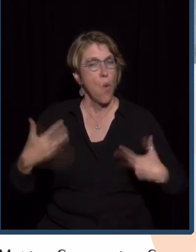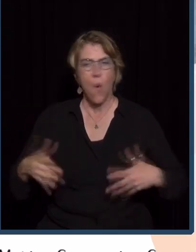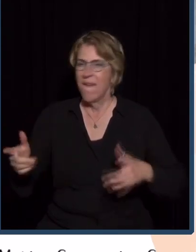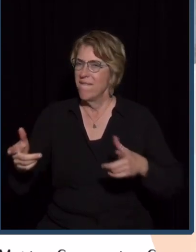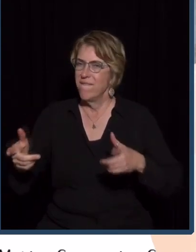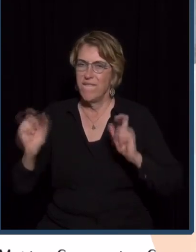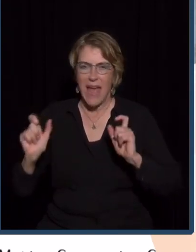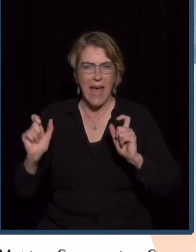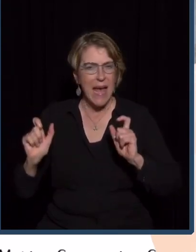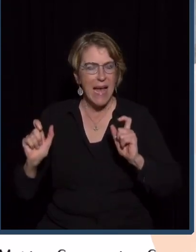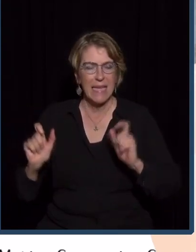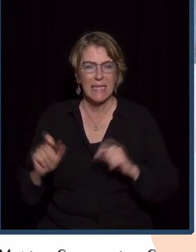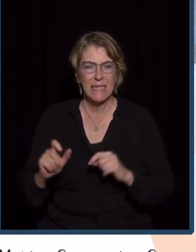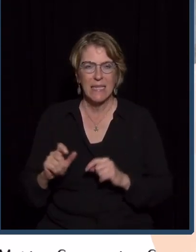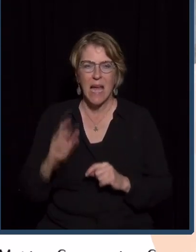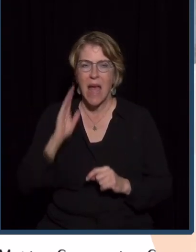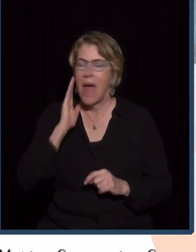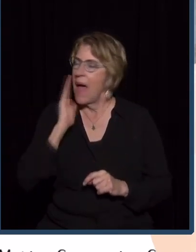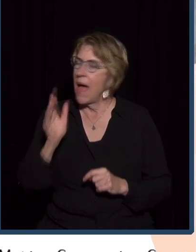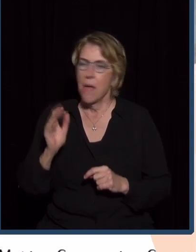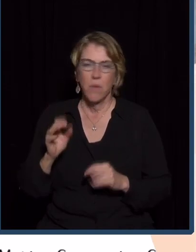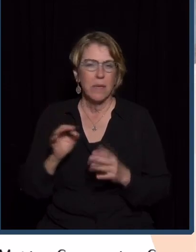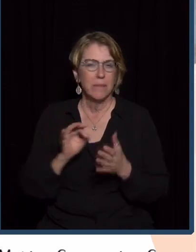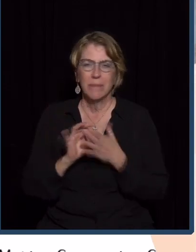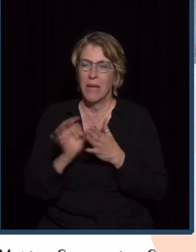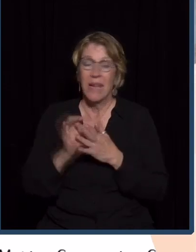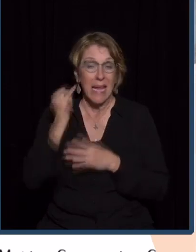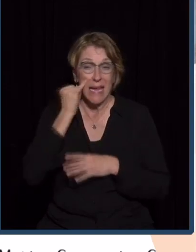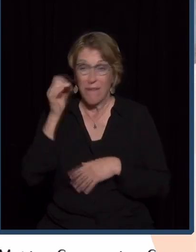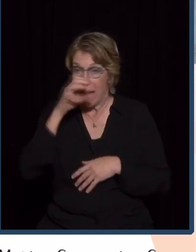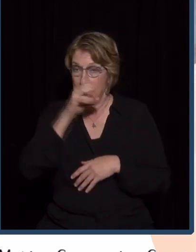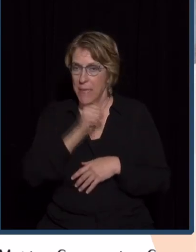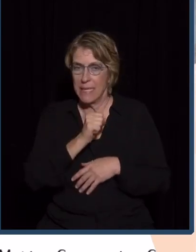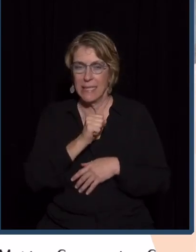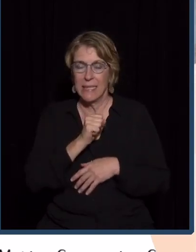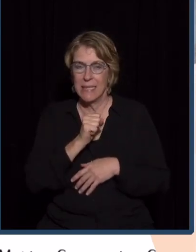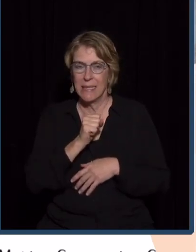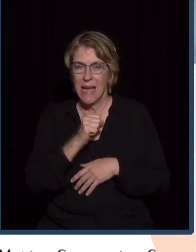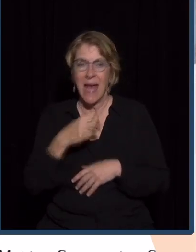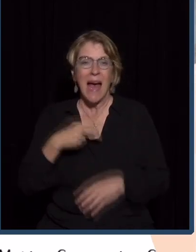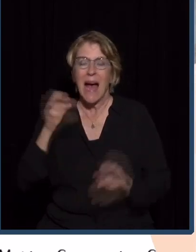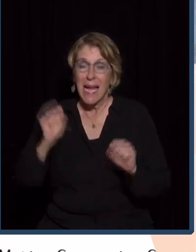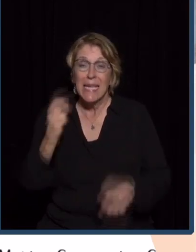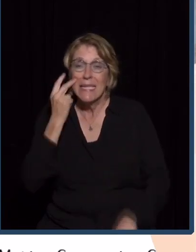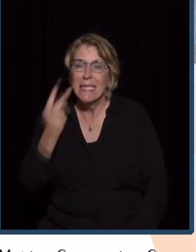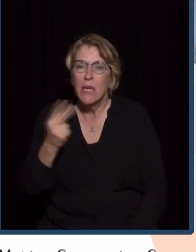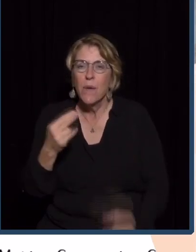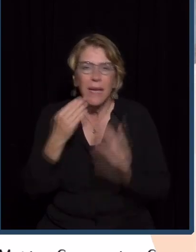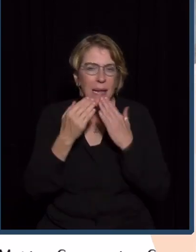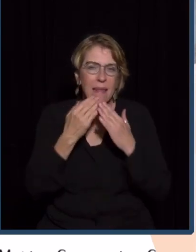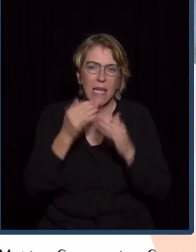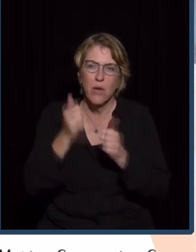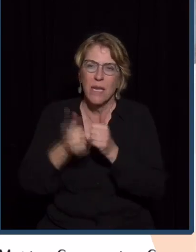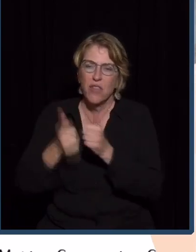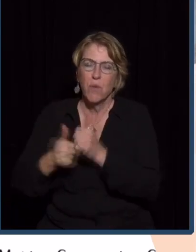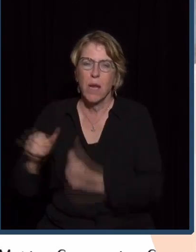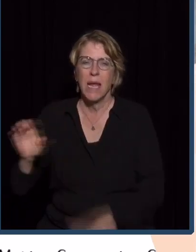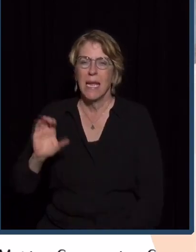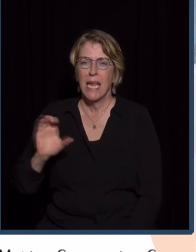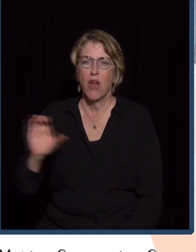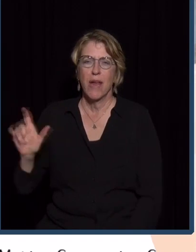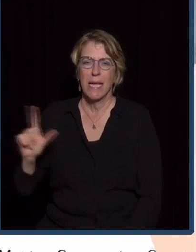fast. I am gonna keep coming through these, and if I miss some of you, I just wanna let you know that I see you and I thank you all so much. Carrie,